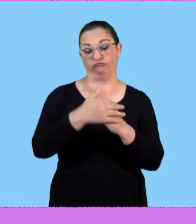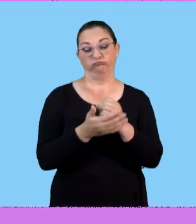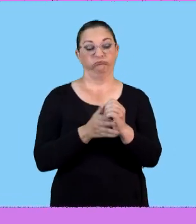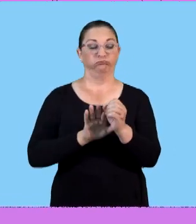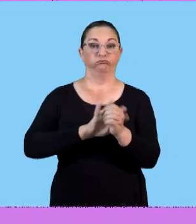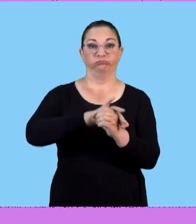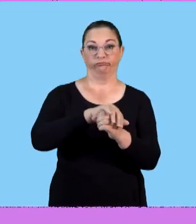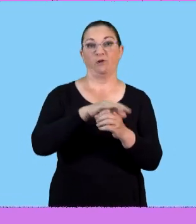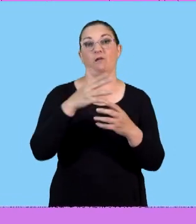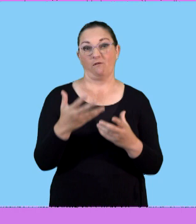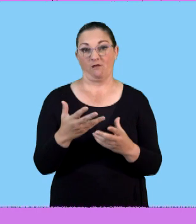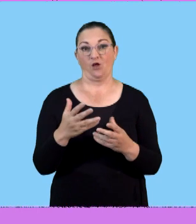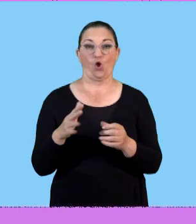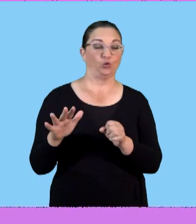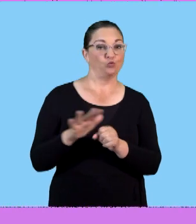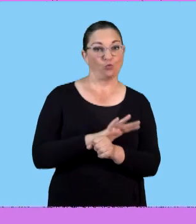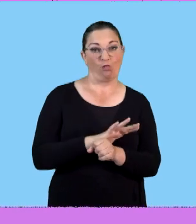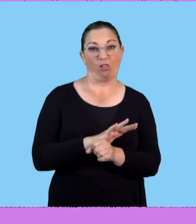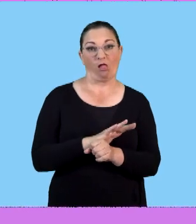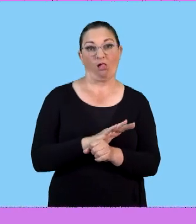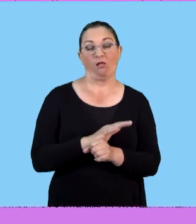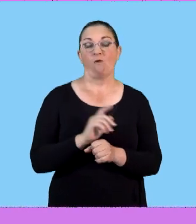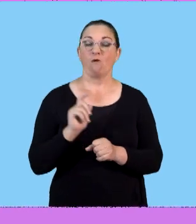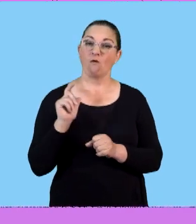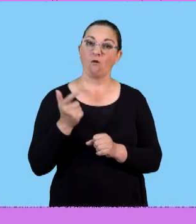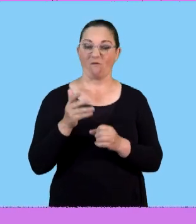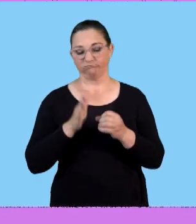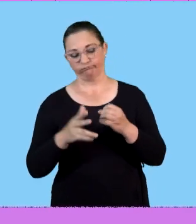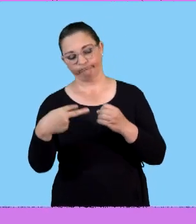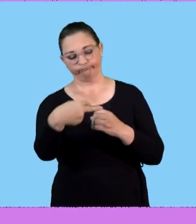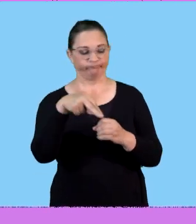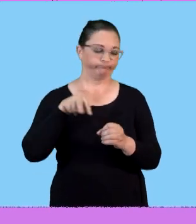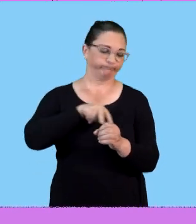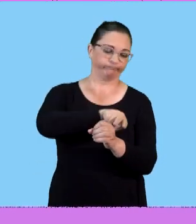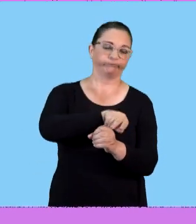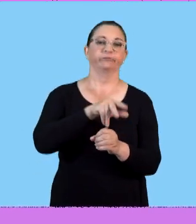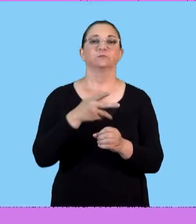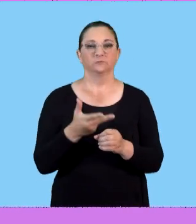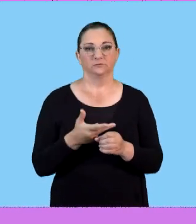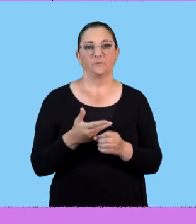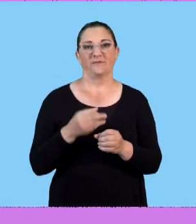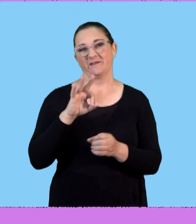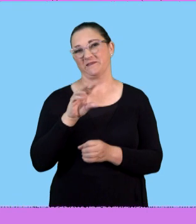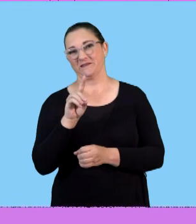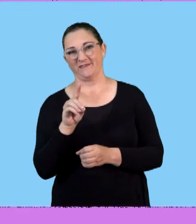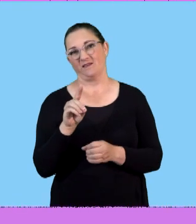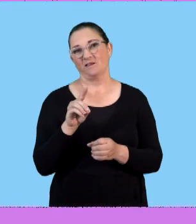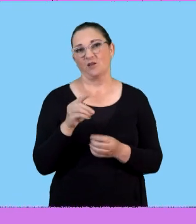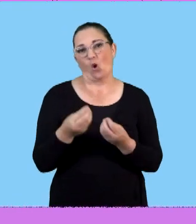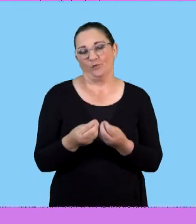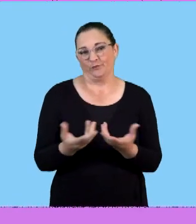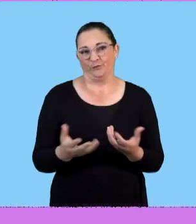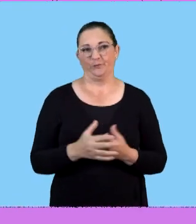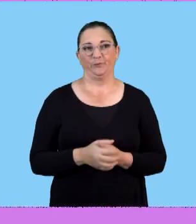right? Let me just fix that area of all exposed surfaces of a three-dimensional